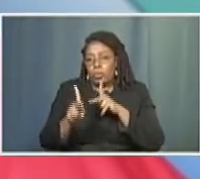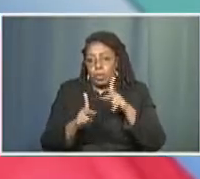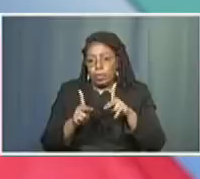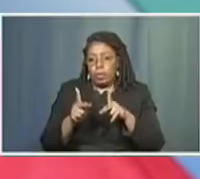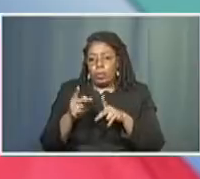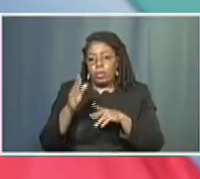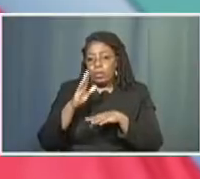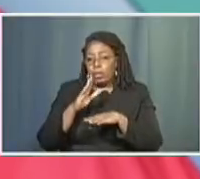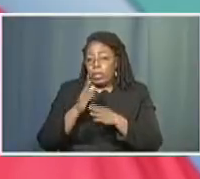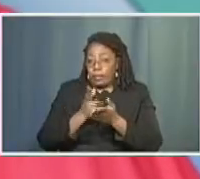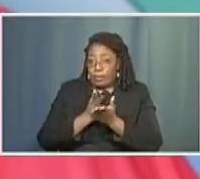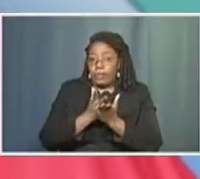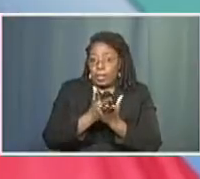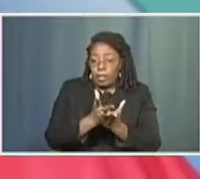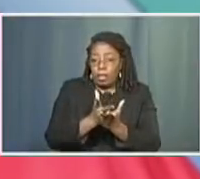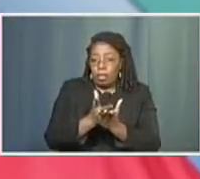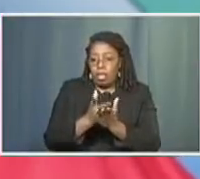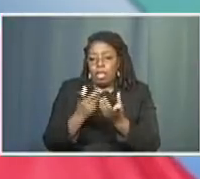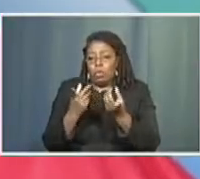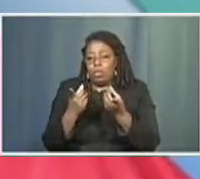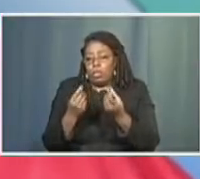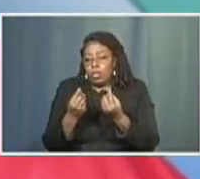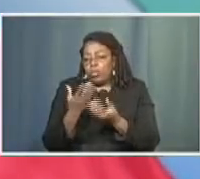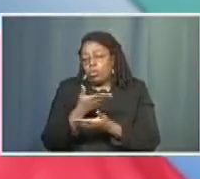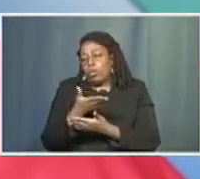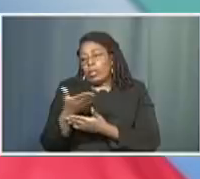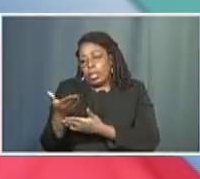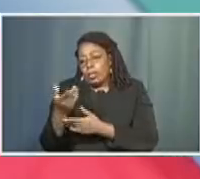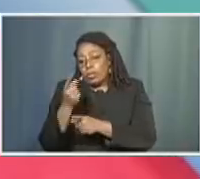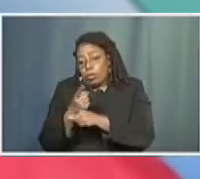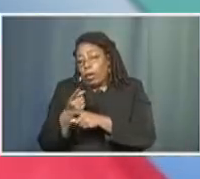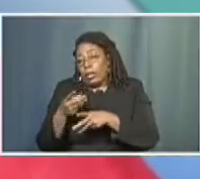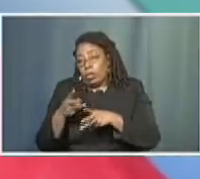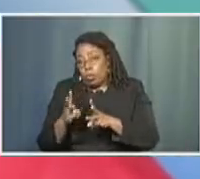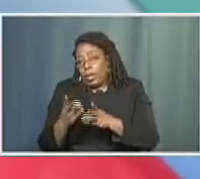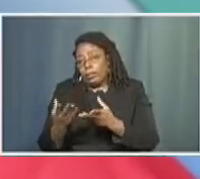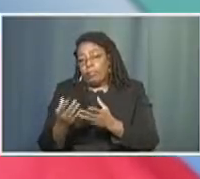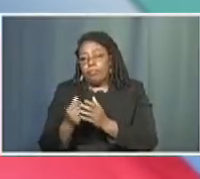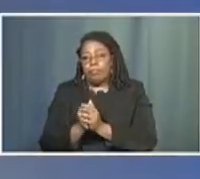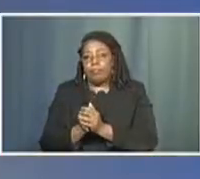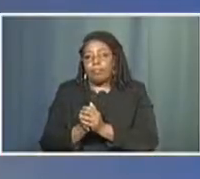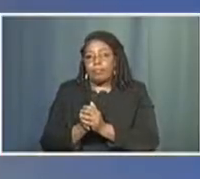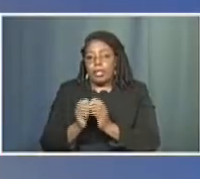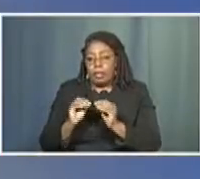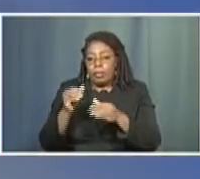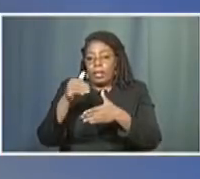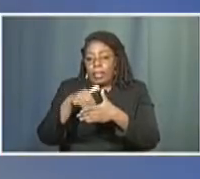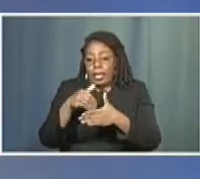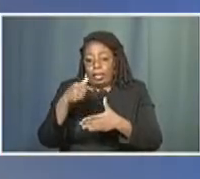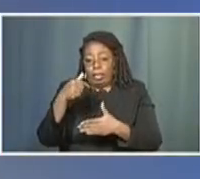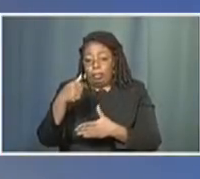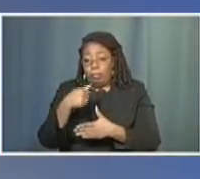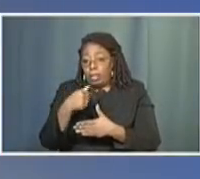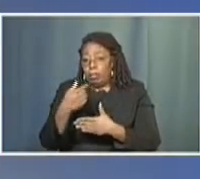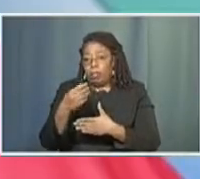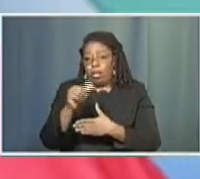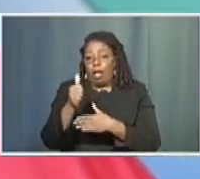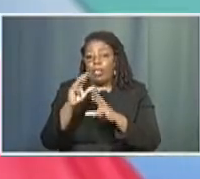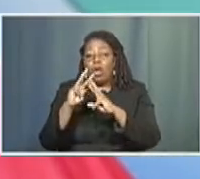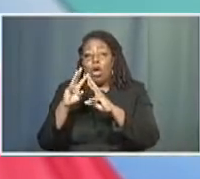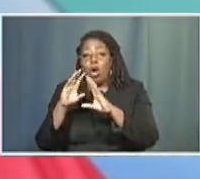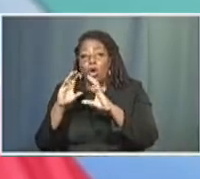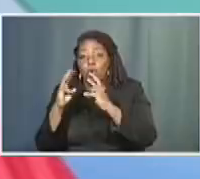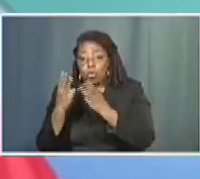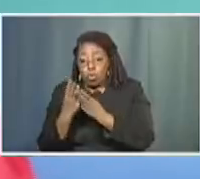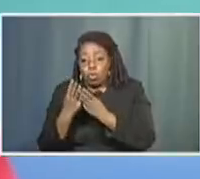was sailing, he would do things the right way, and he instilled that in me. All of the crew members that